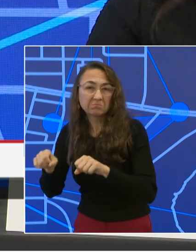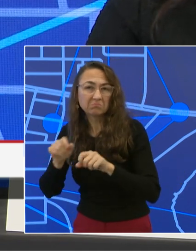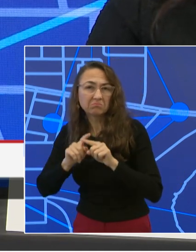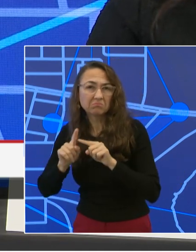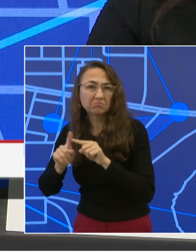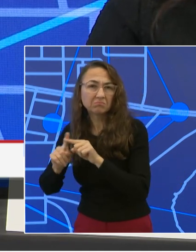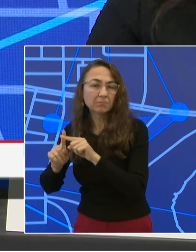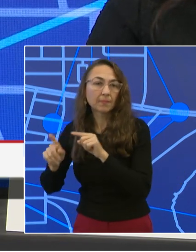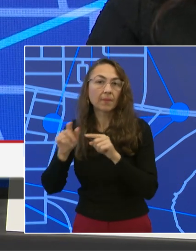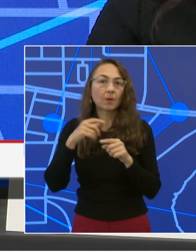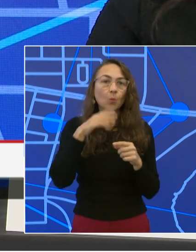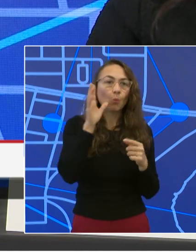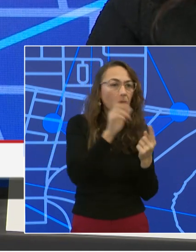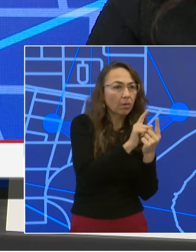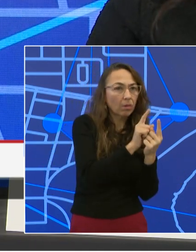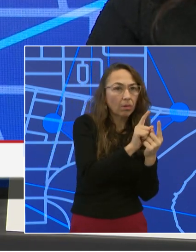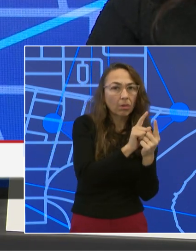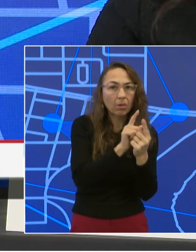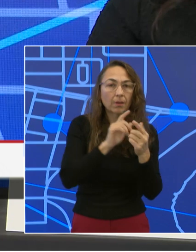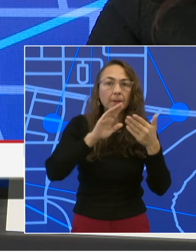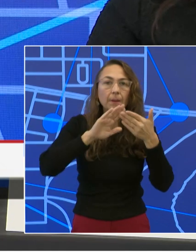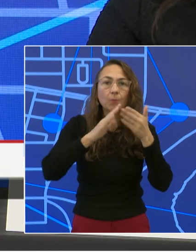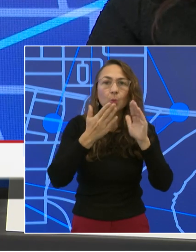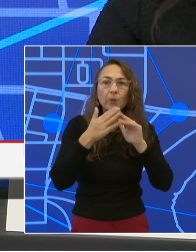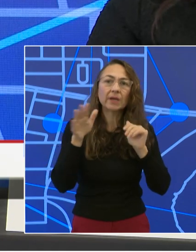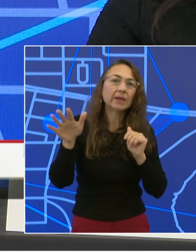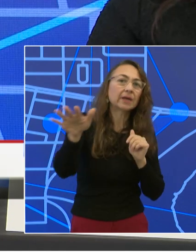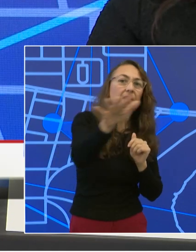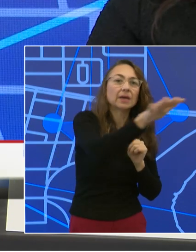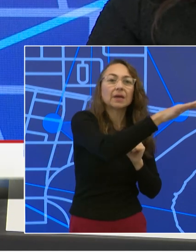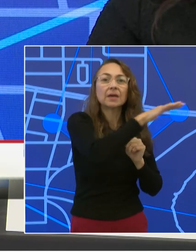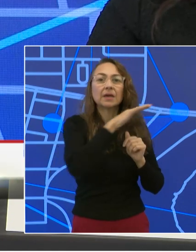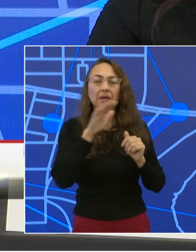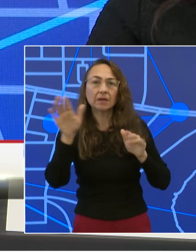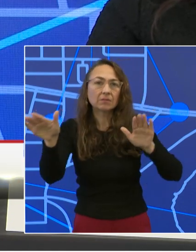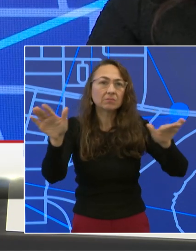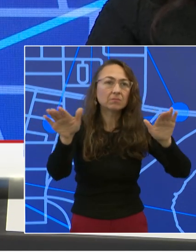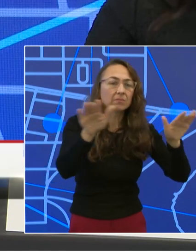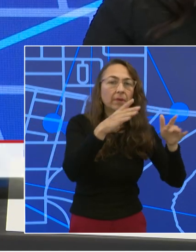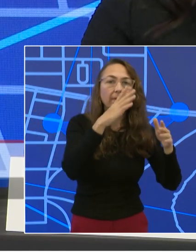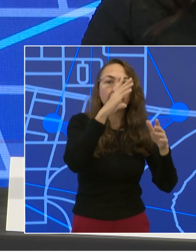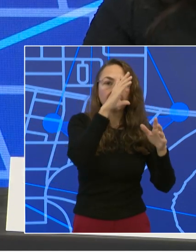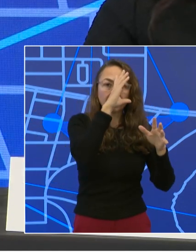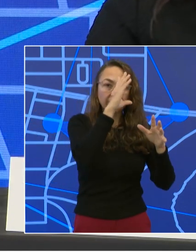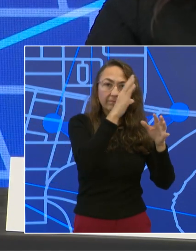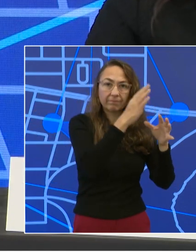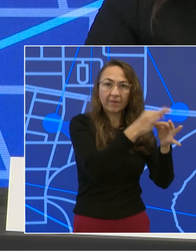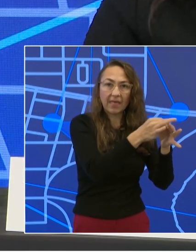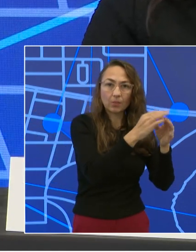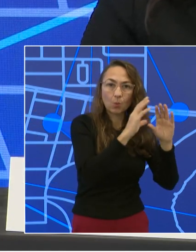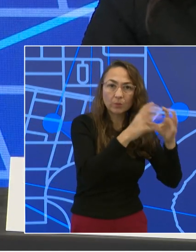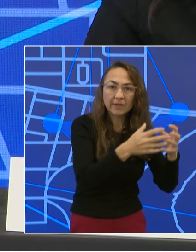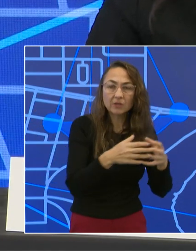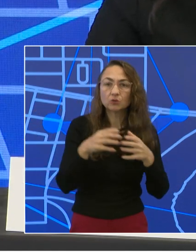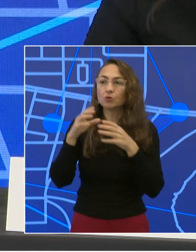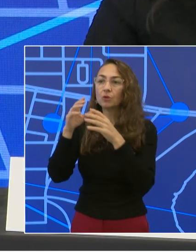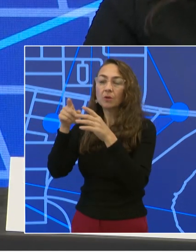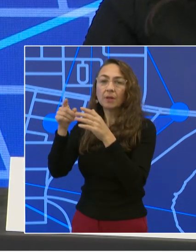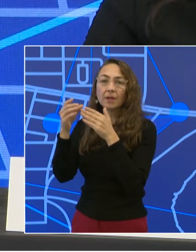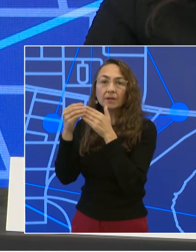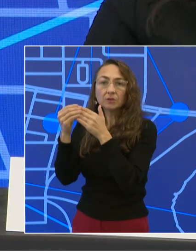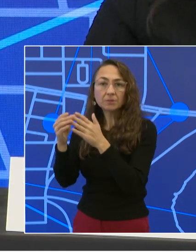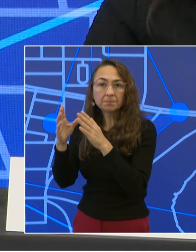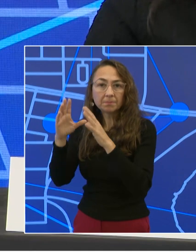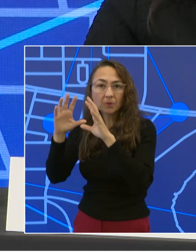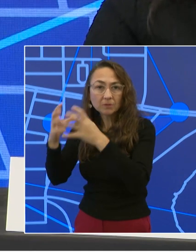organizations, our faith-based leaders, our stakeholders, and many members across this city to